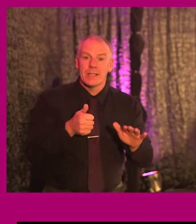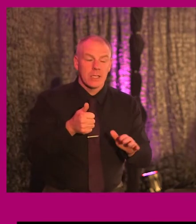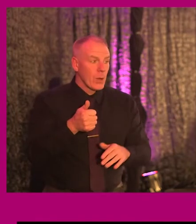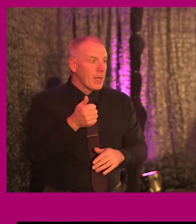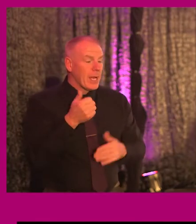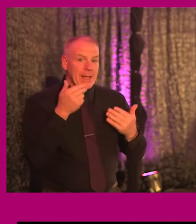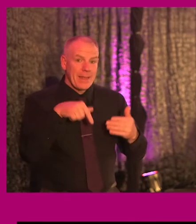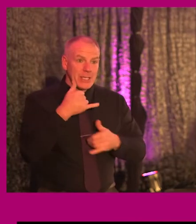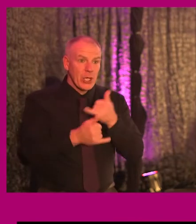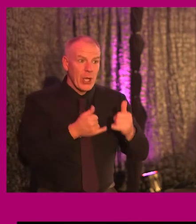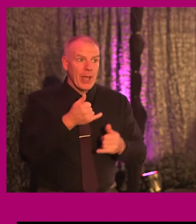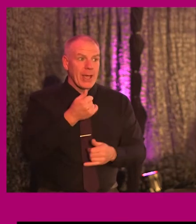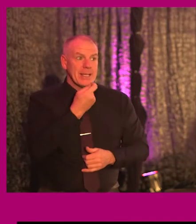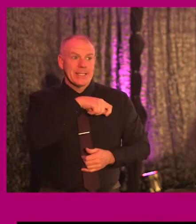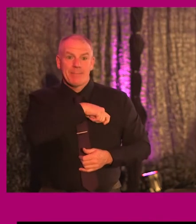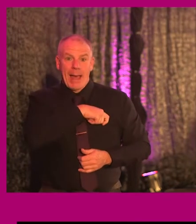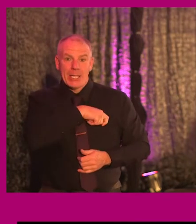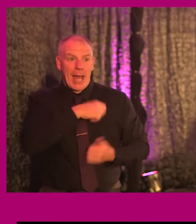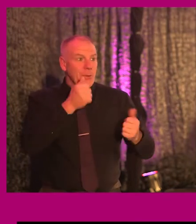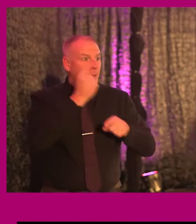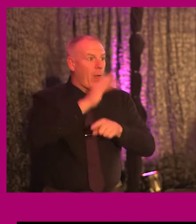if we have any Spanish speakers in the audience, we can test Claire later.